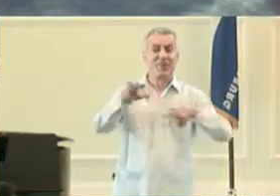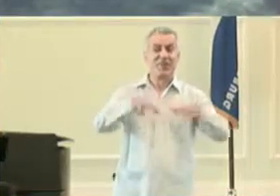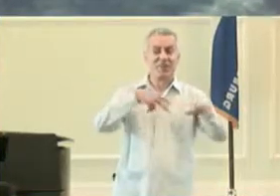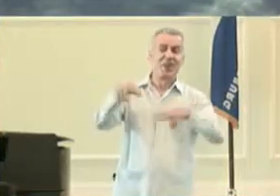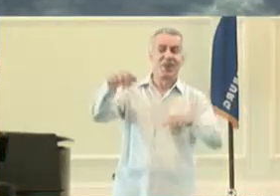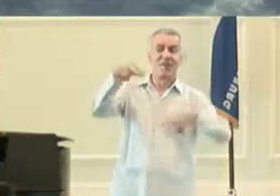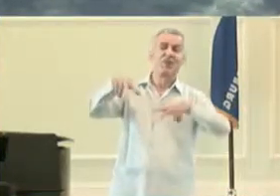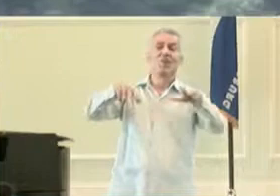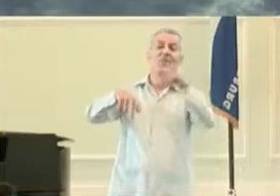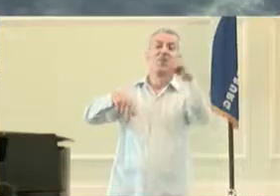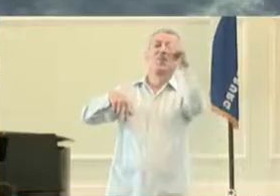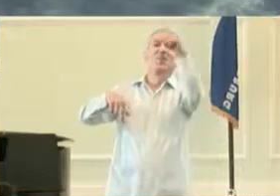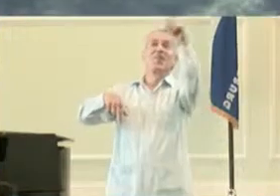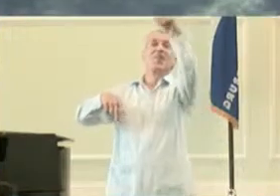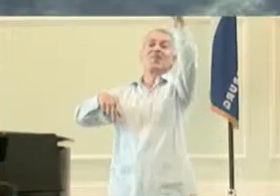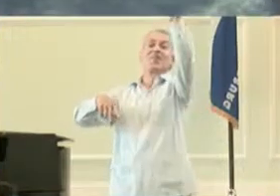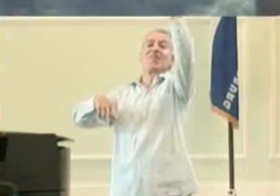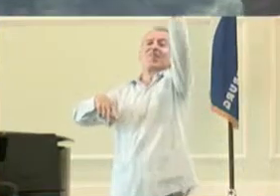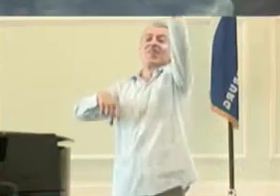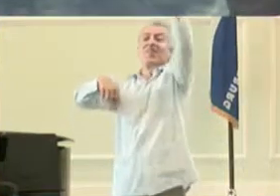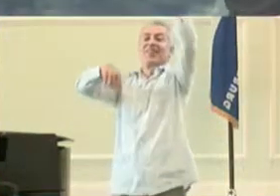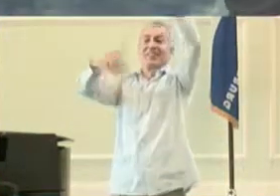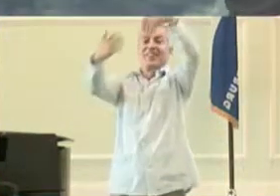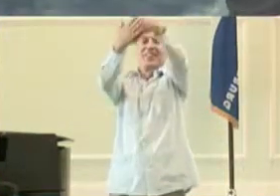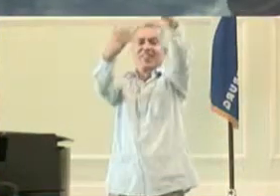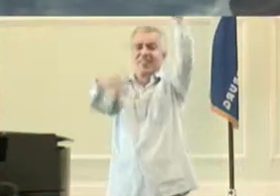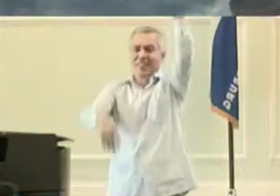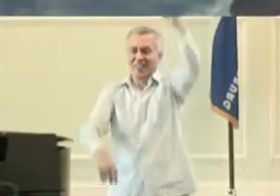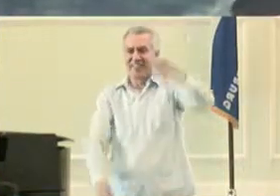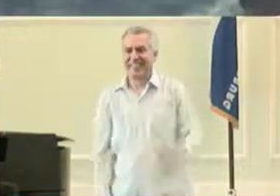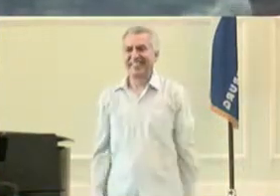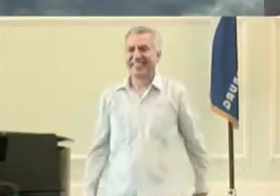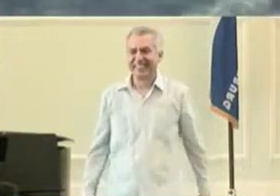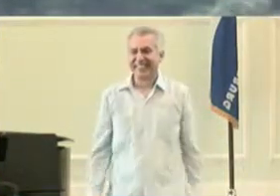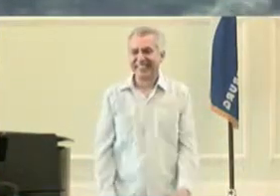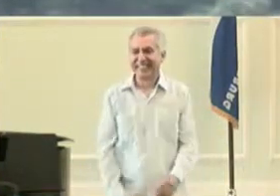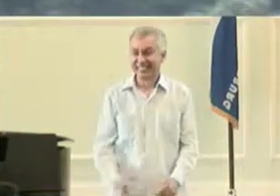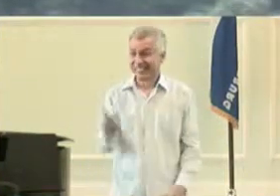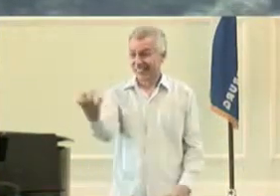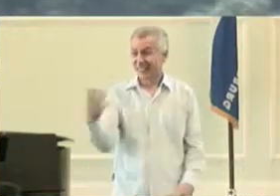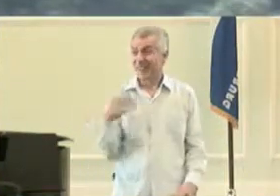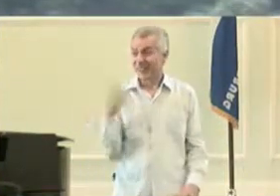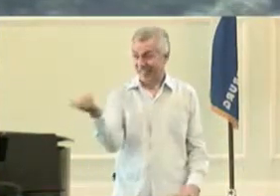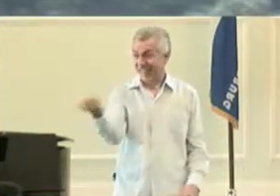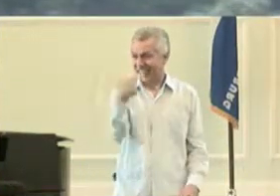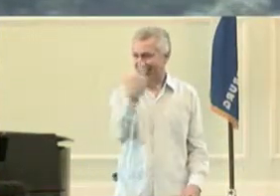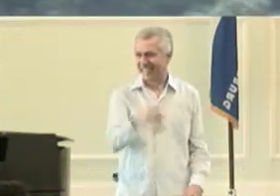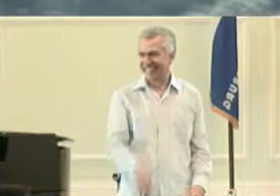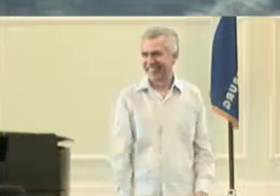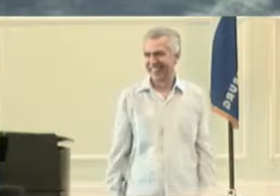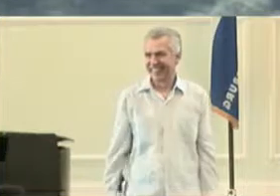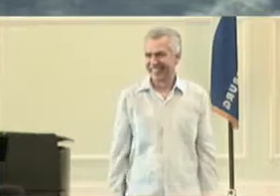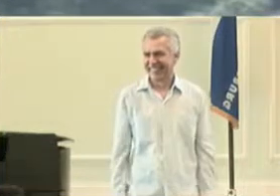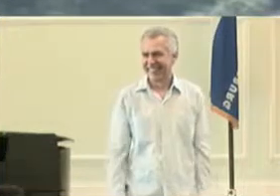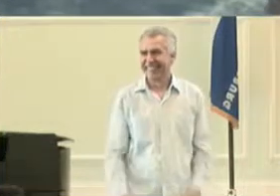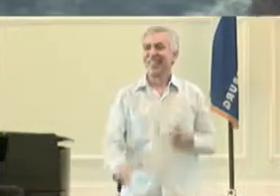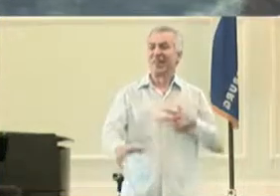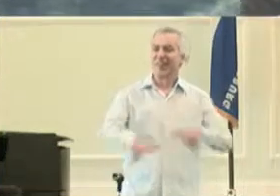on top of the mountain. Wouldn't you like to be that person to go on top of the mountain and be able to see and